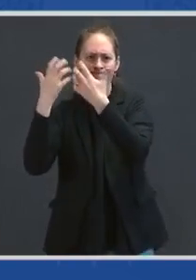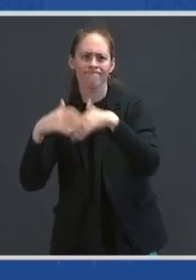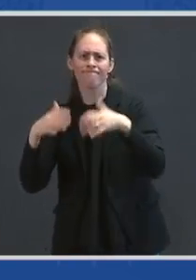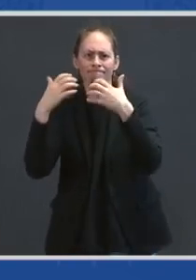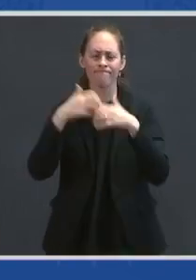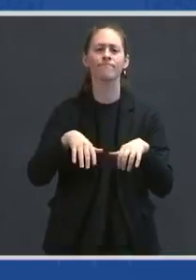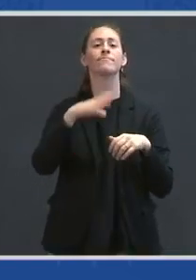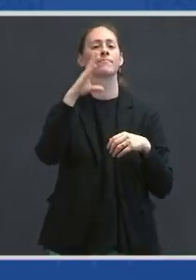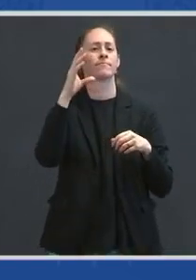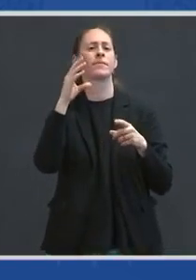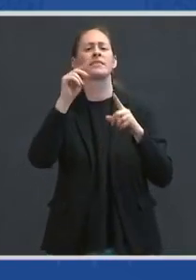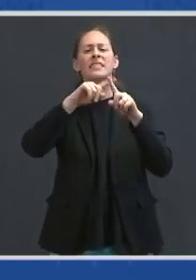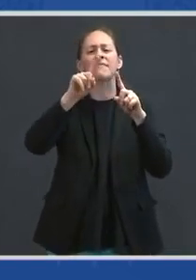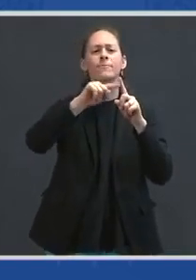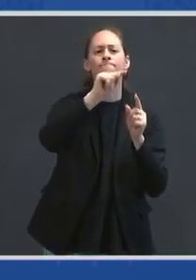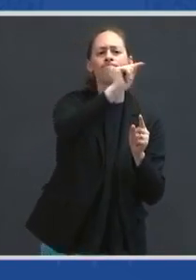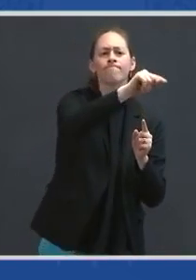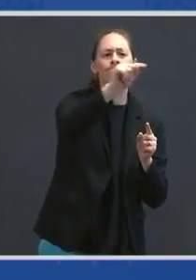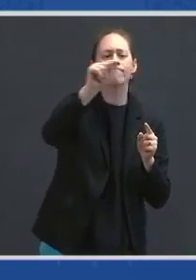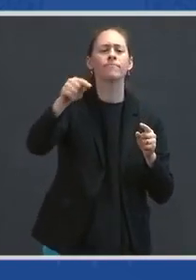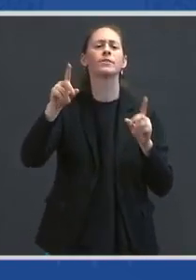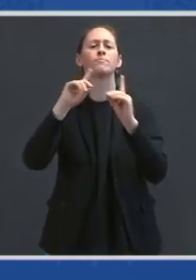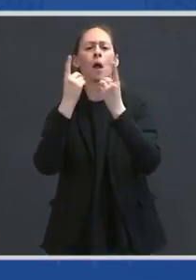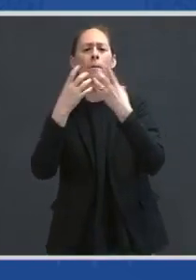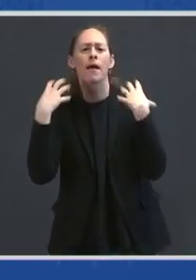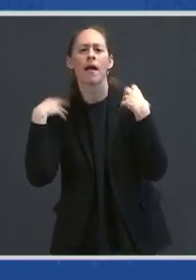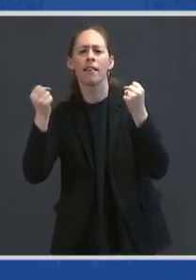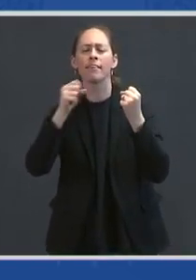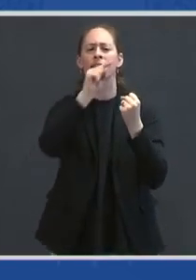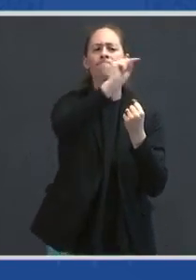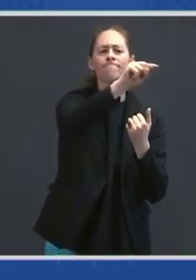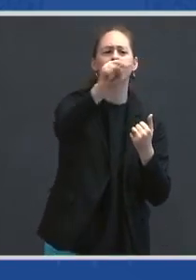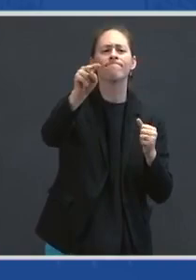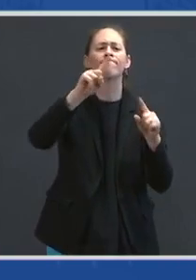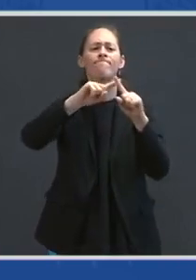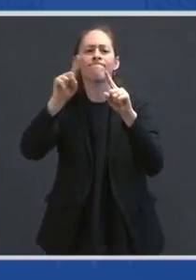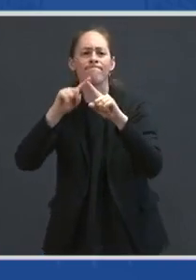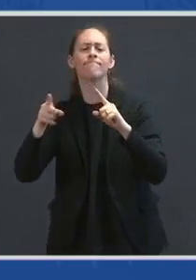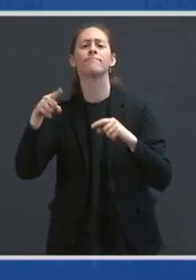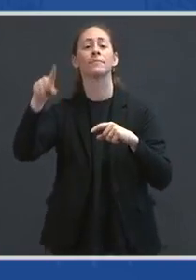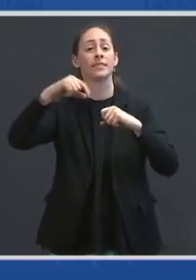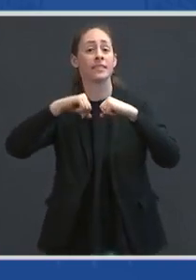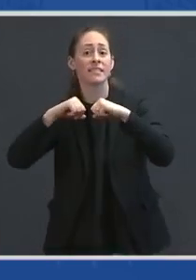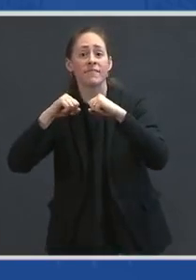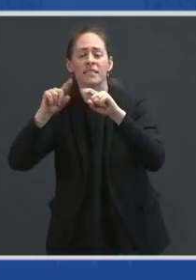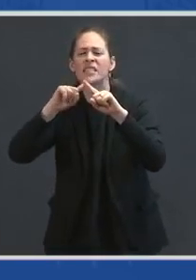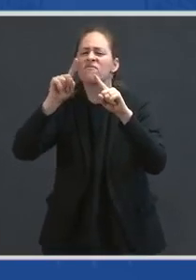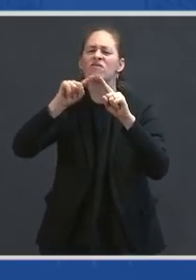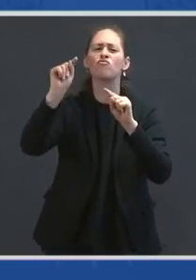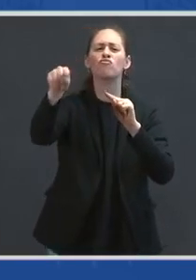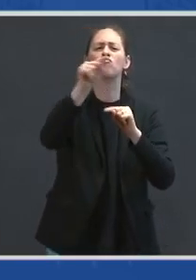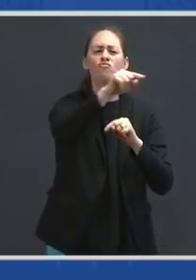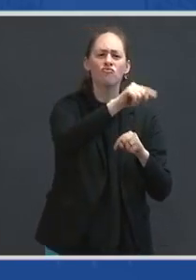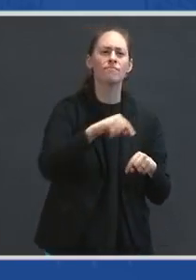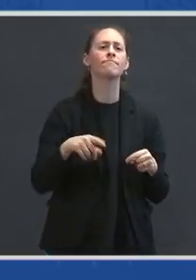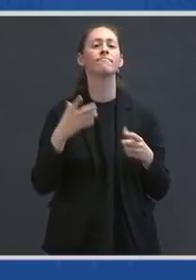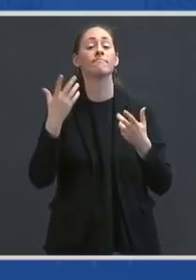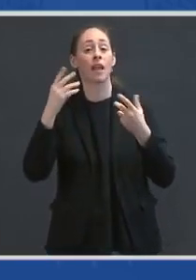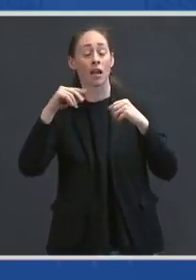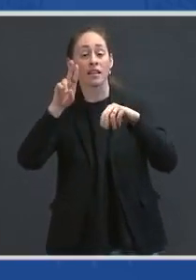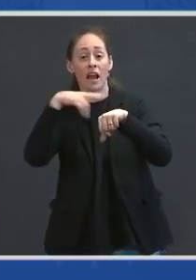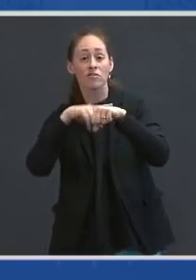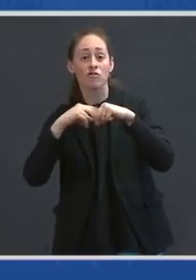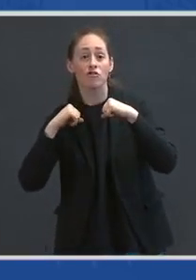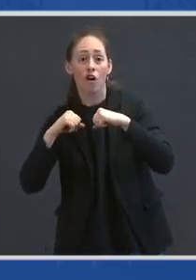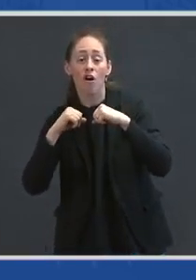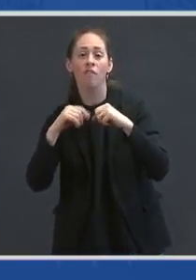Human Services and the Defense Department, including the National Guard, supplying vaccinators. We're lining up thousands more